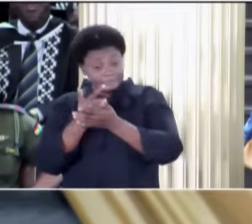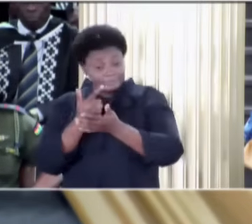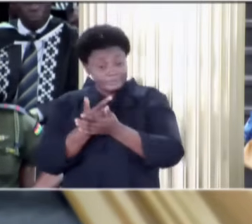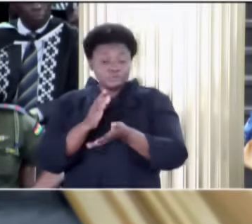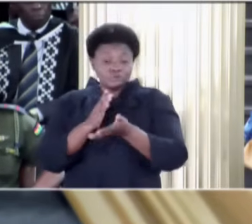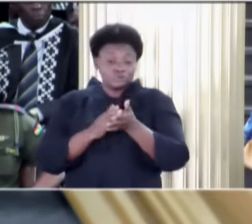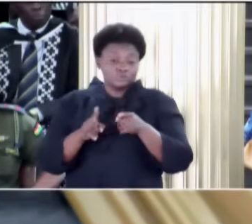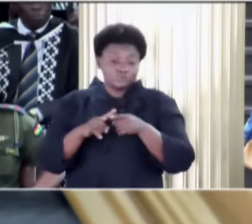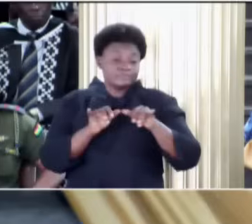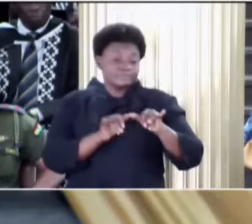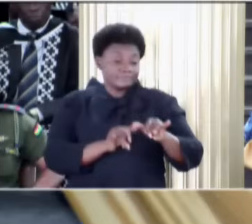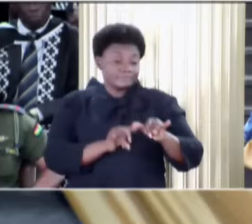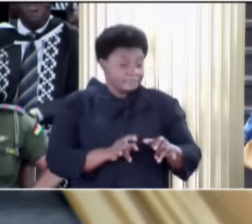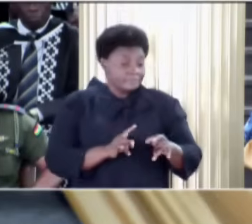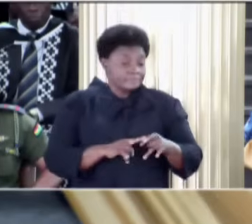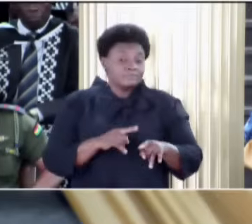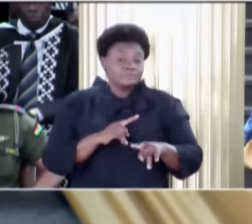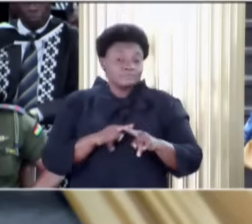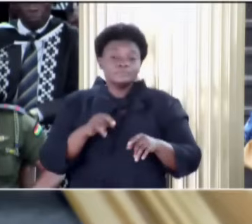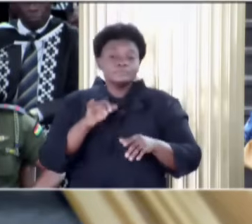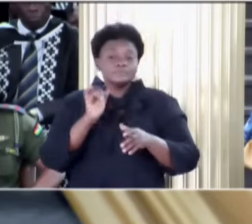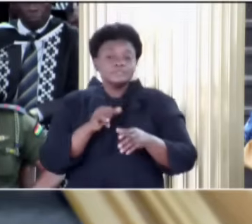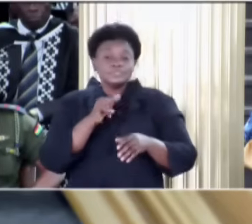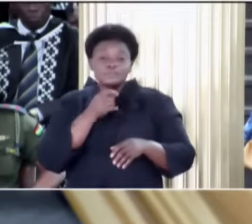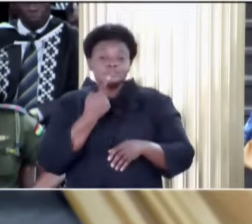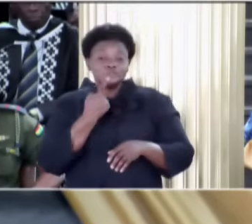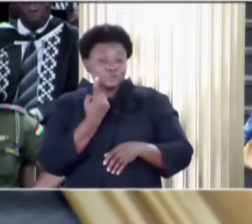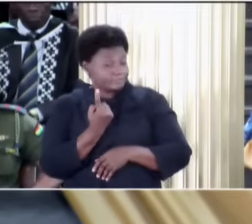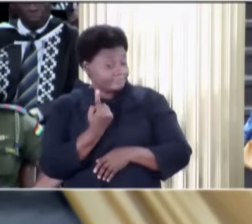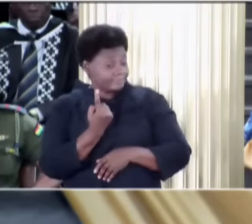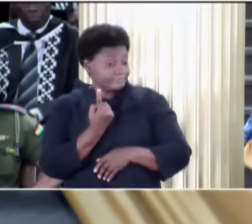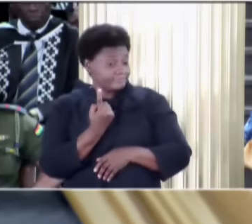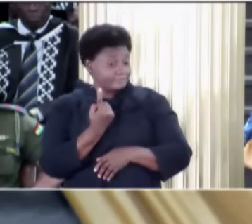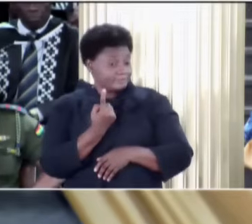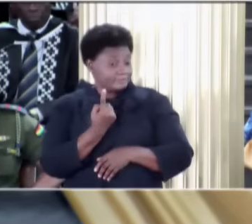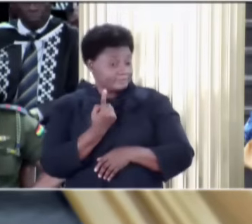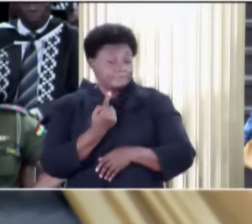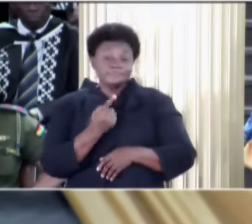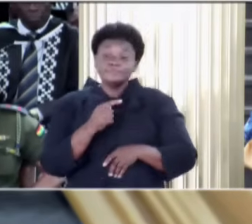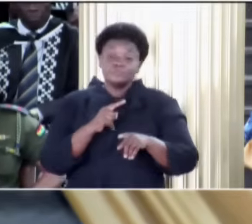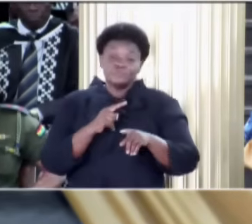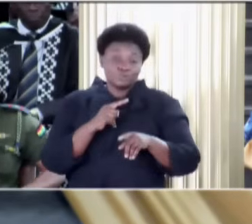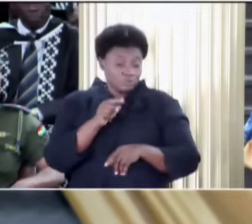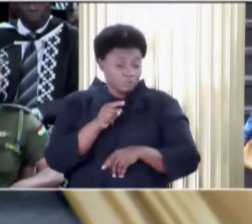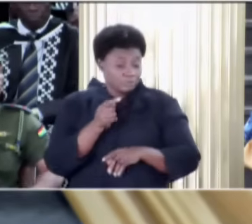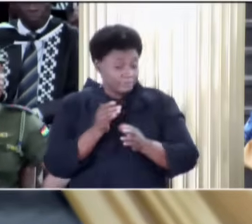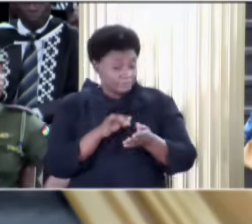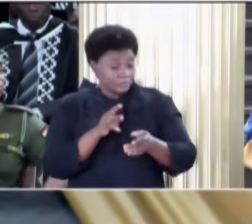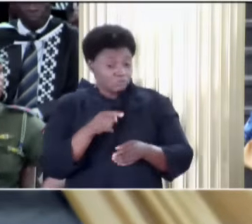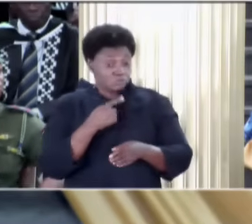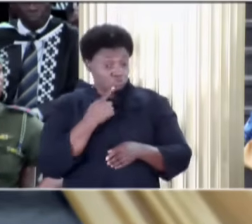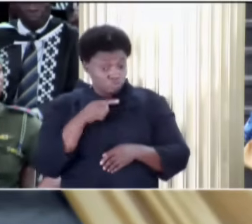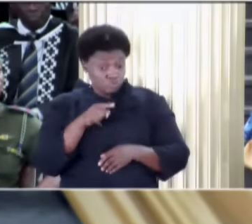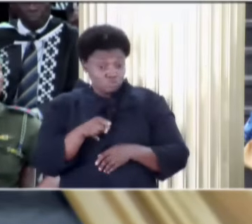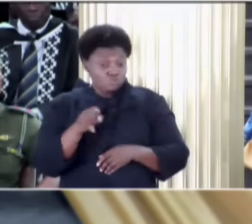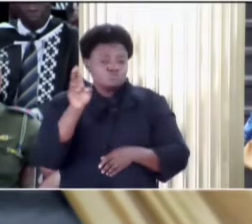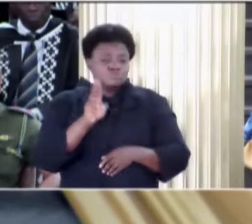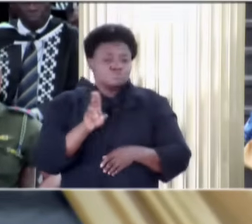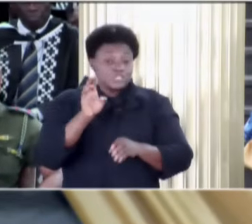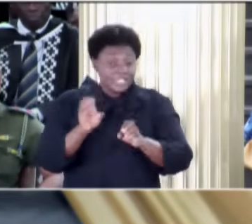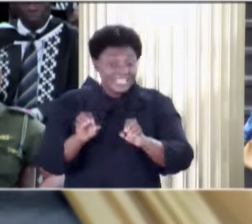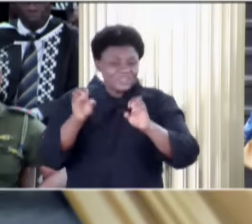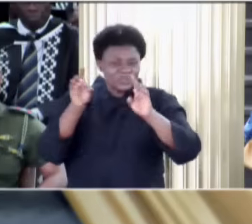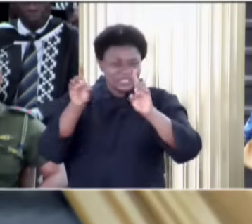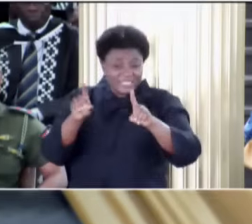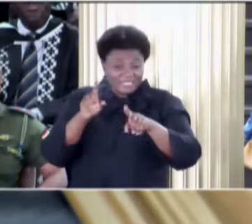of you will stay. But that's not the dividing line. The dividing line is this. Will you use your education to